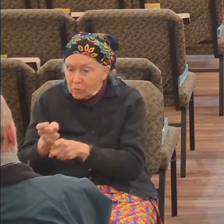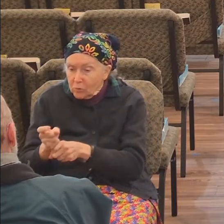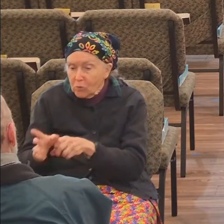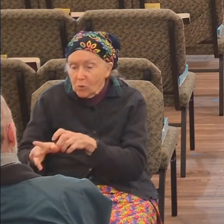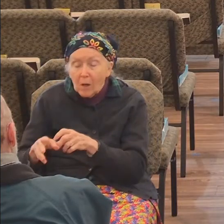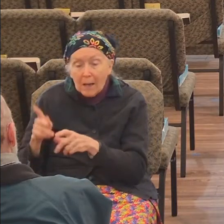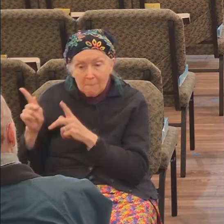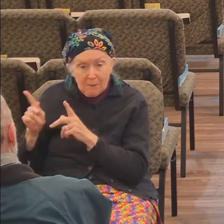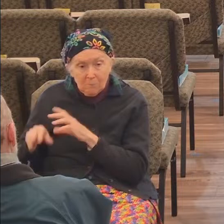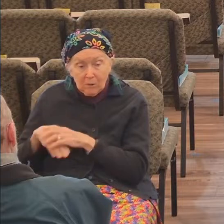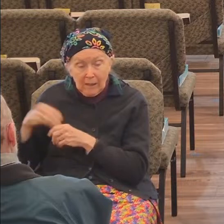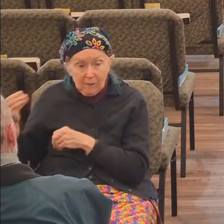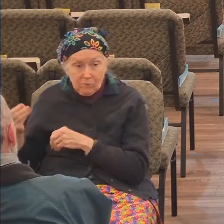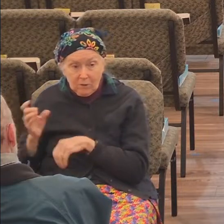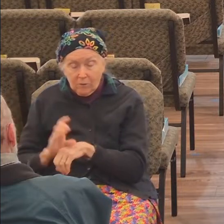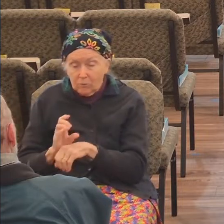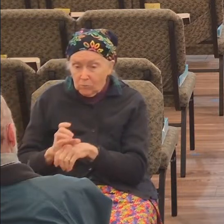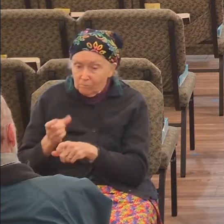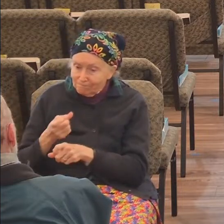Okay.